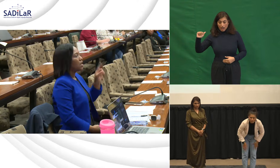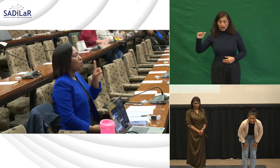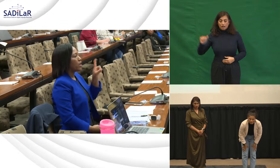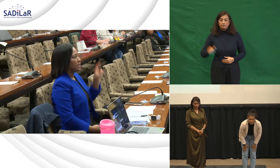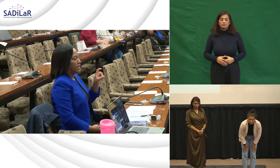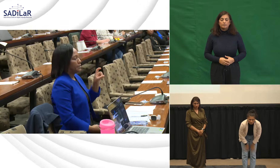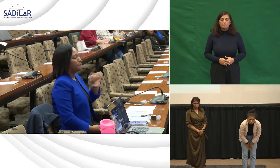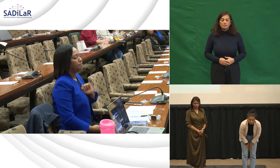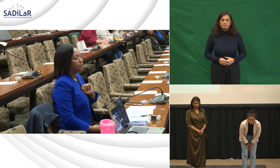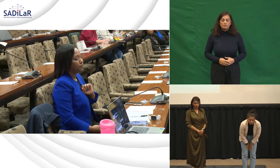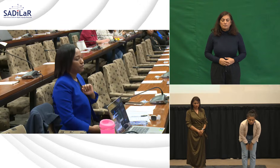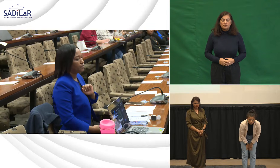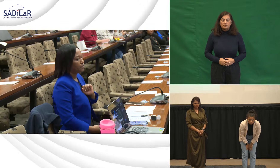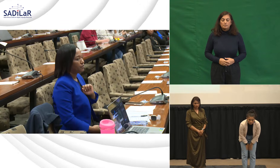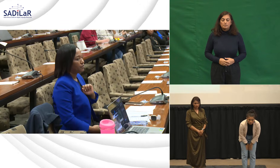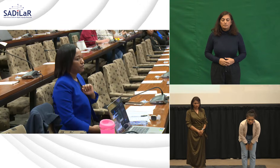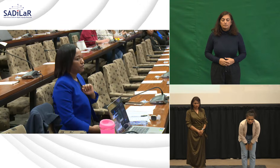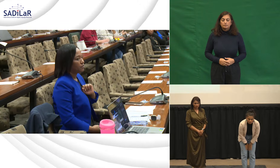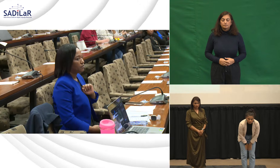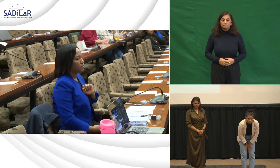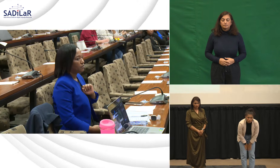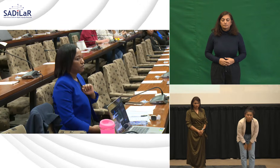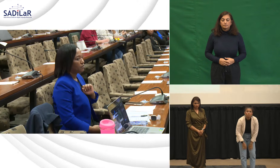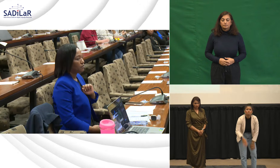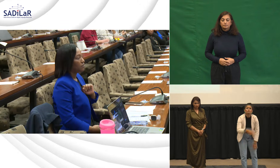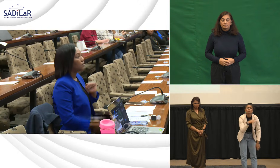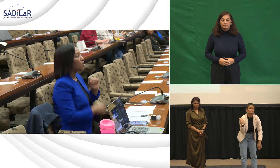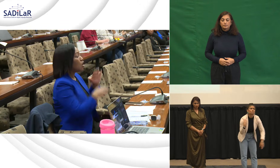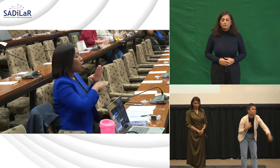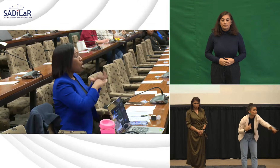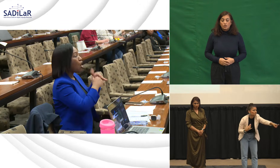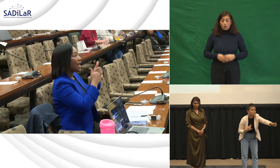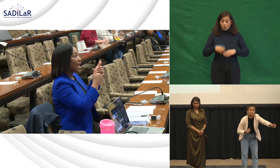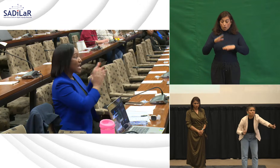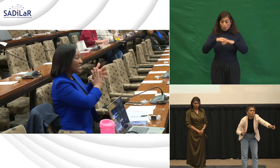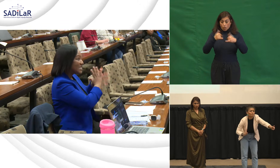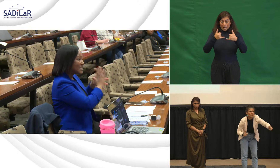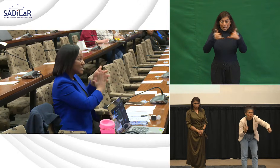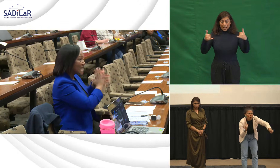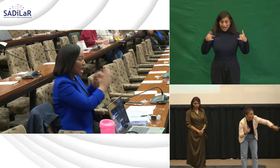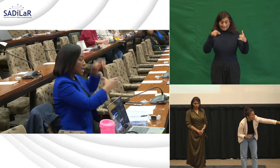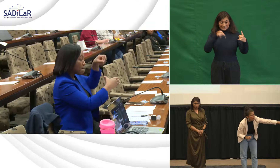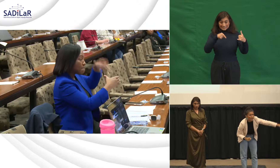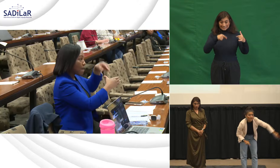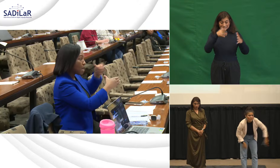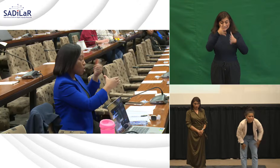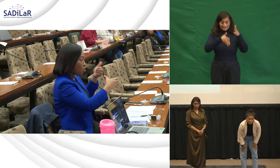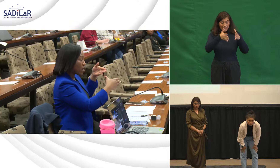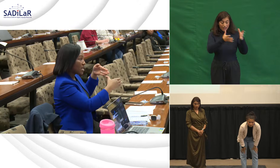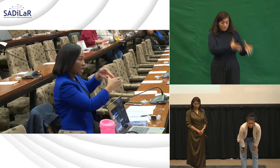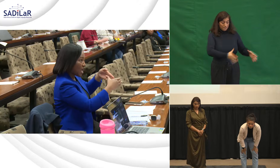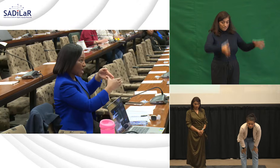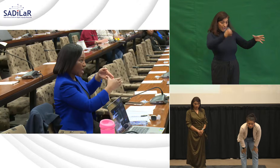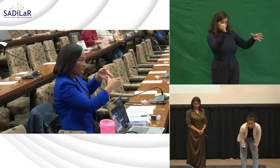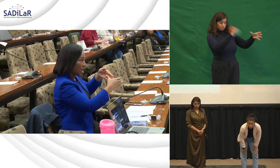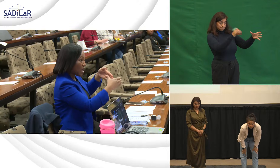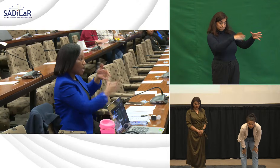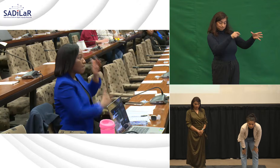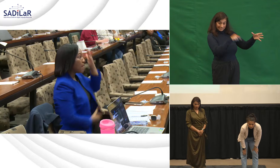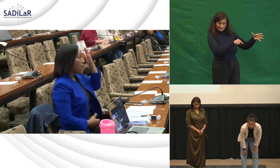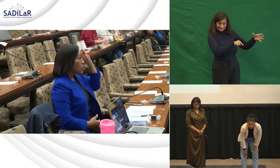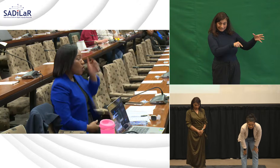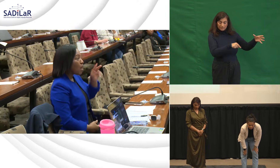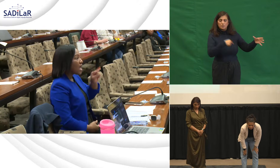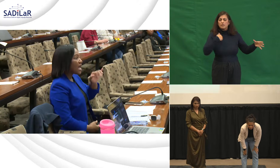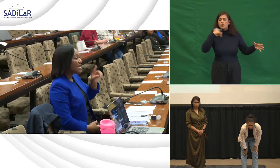is, what about existing online sign banks? I know that the NID has one, and there's